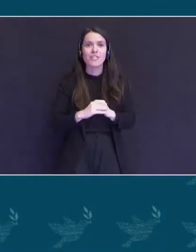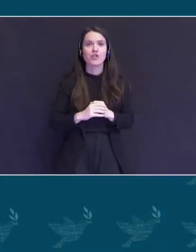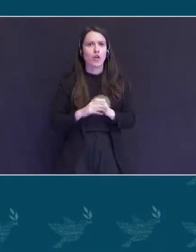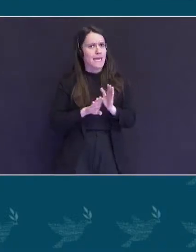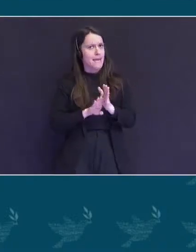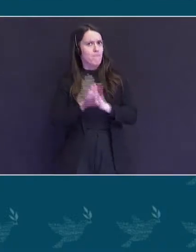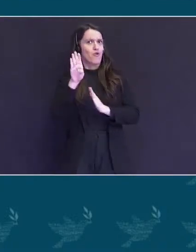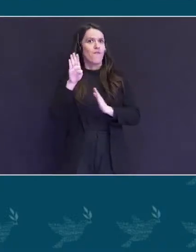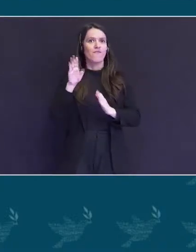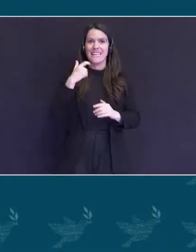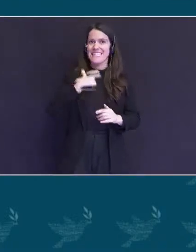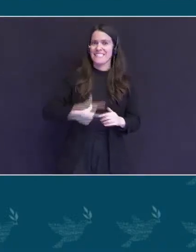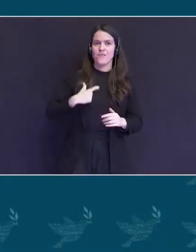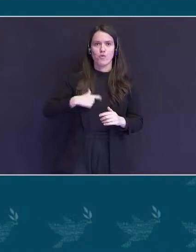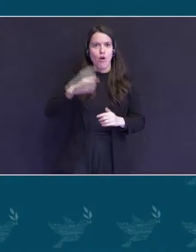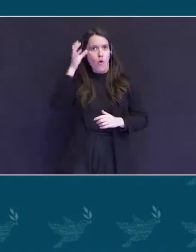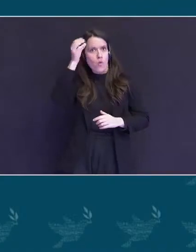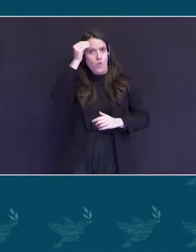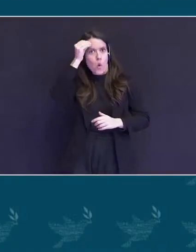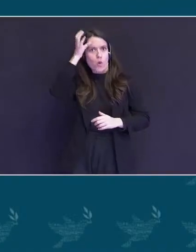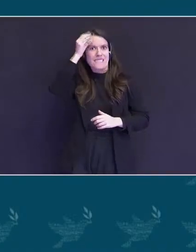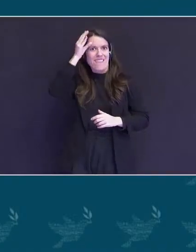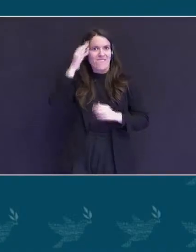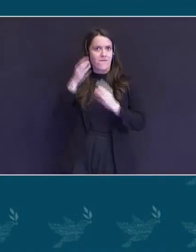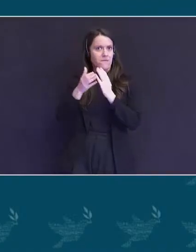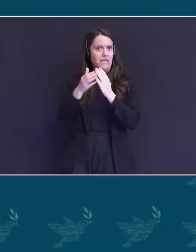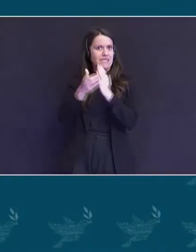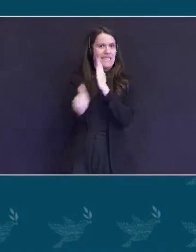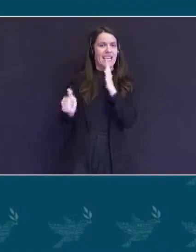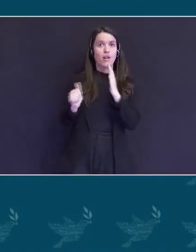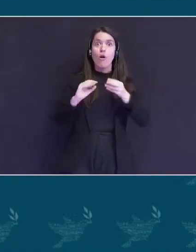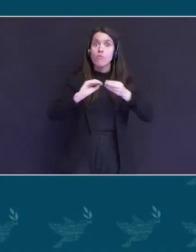cognitive abilities such as problem-solving and creativity.